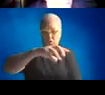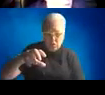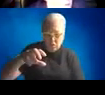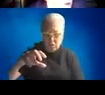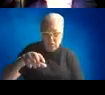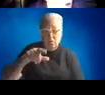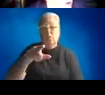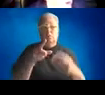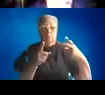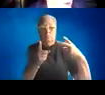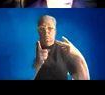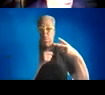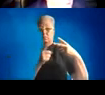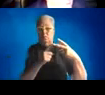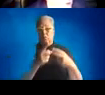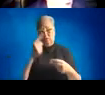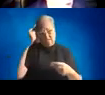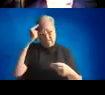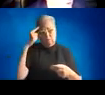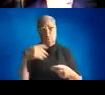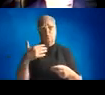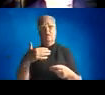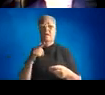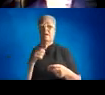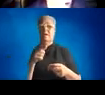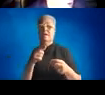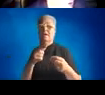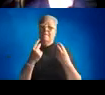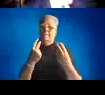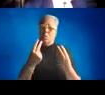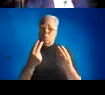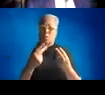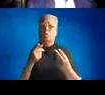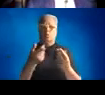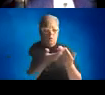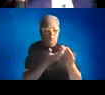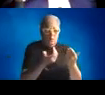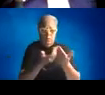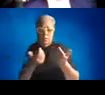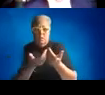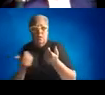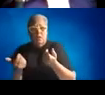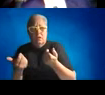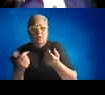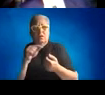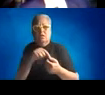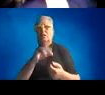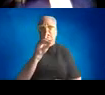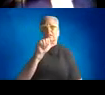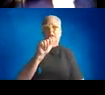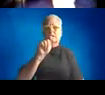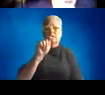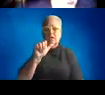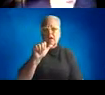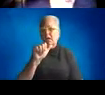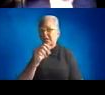of impairment, and why do you think that is? Okay, so put your answers 1 and 2 in the chat, and you've got about